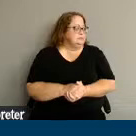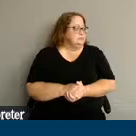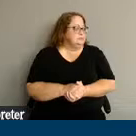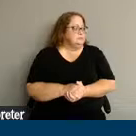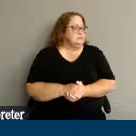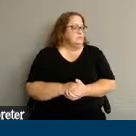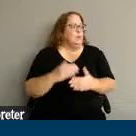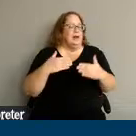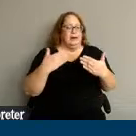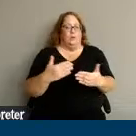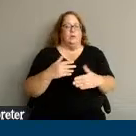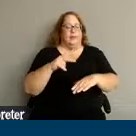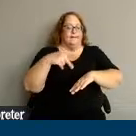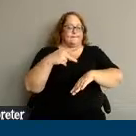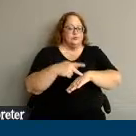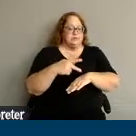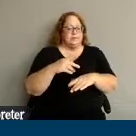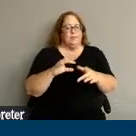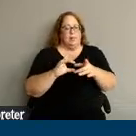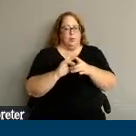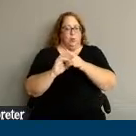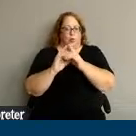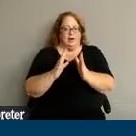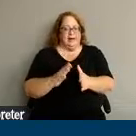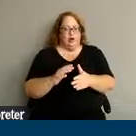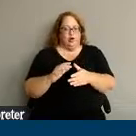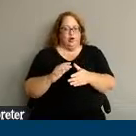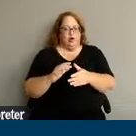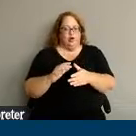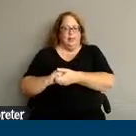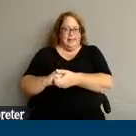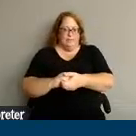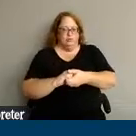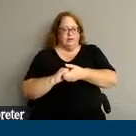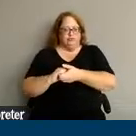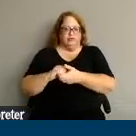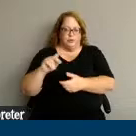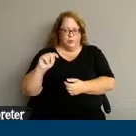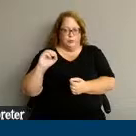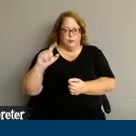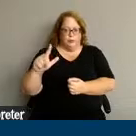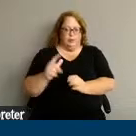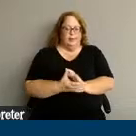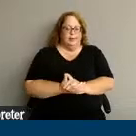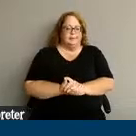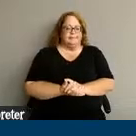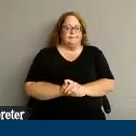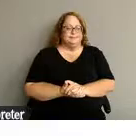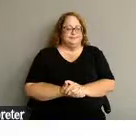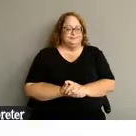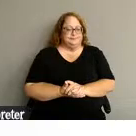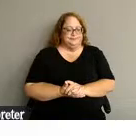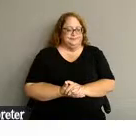All right, we're going to go ahead and move into the principal coordinator collaboration tool. Okay, next slide, please.